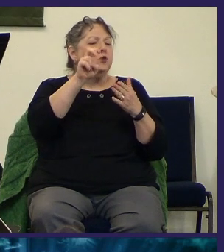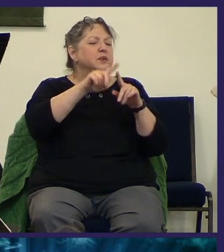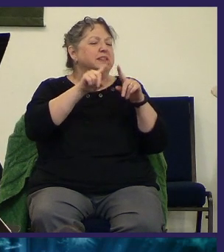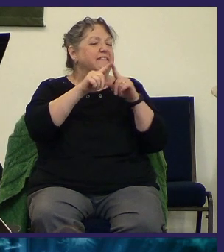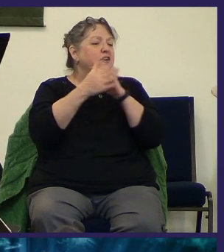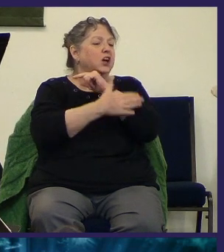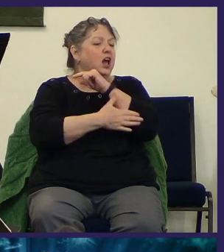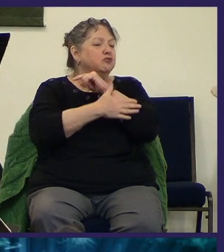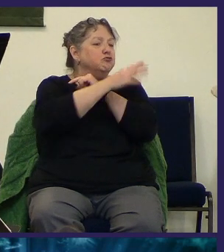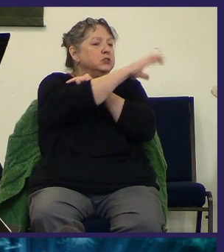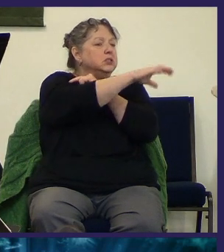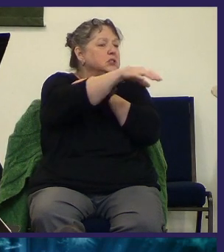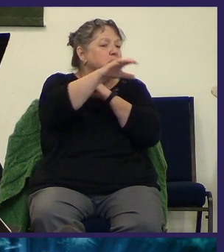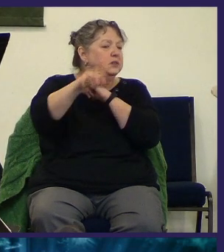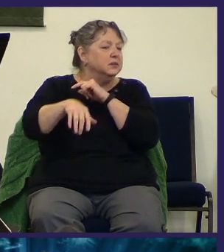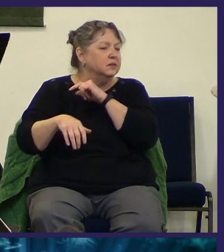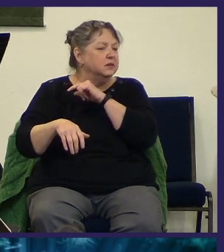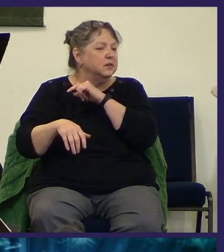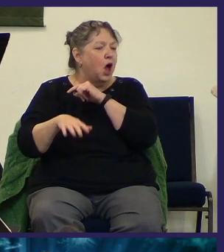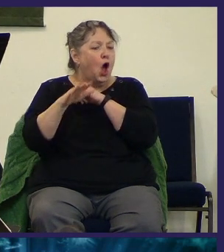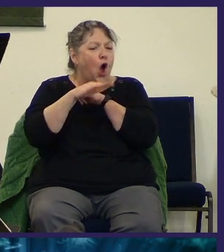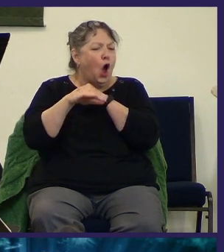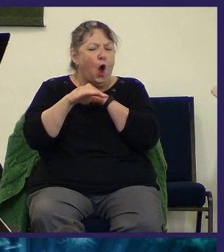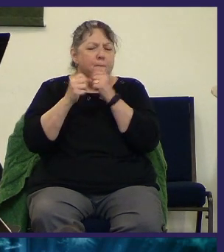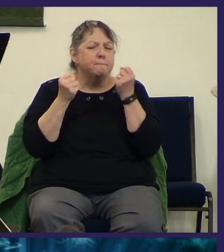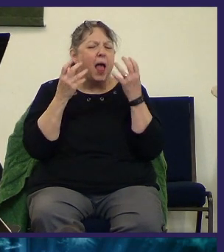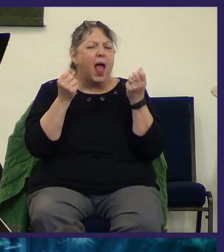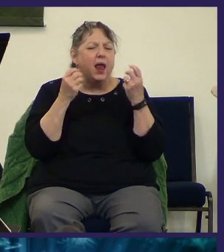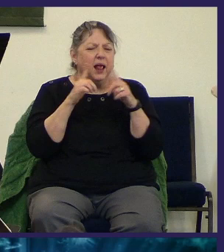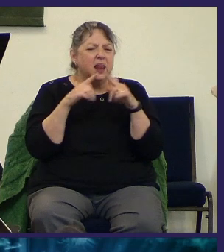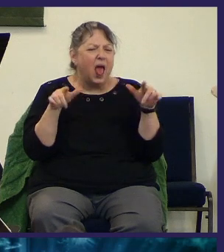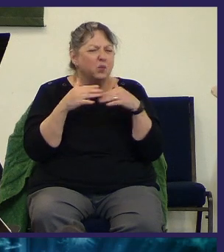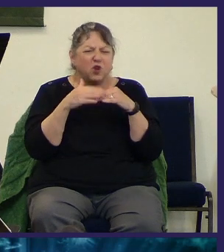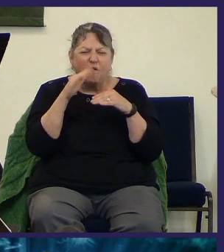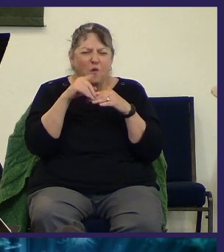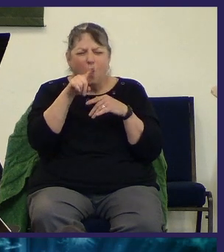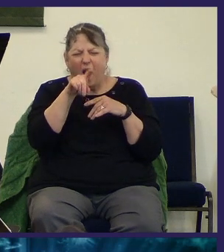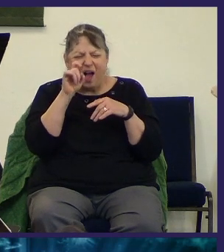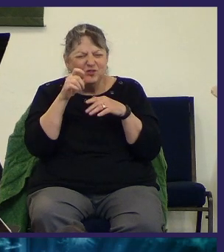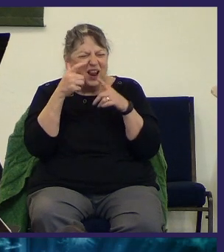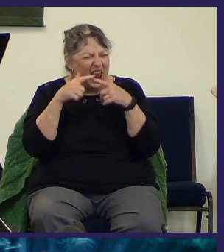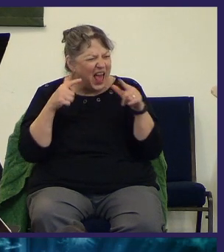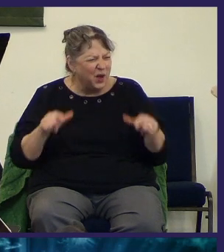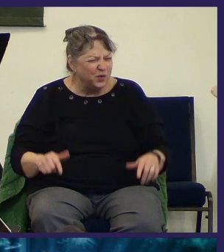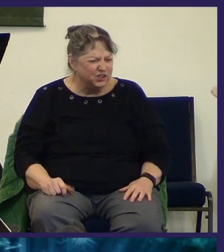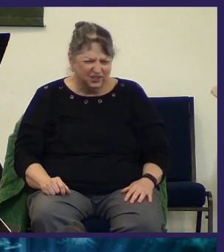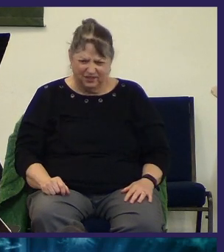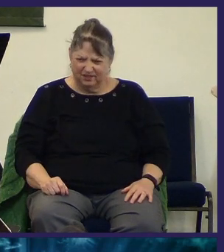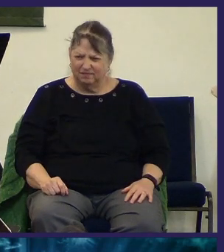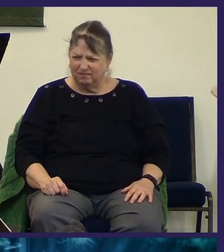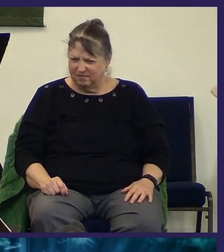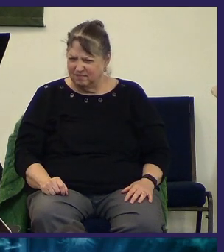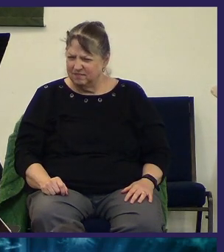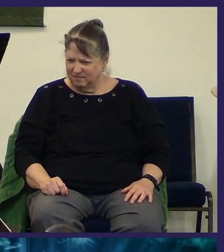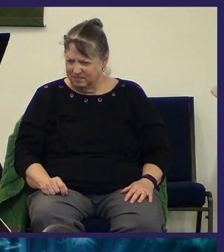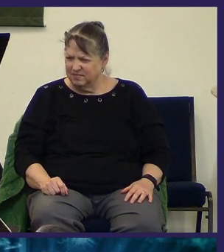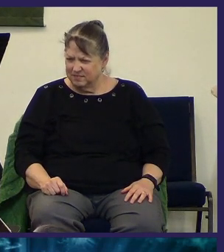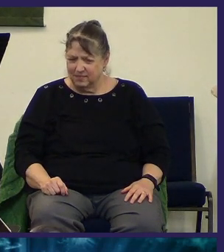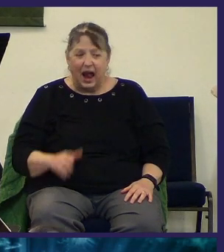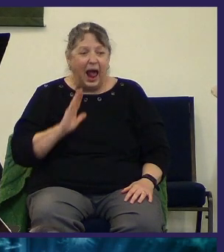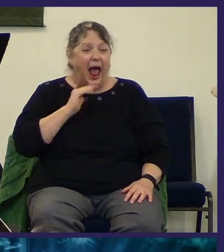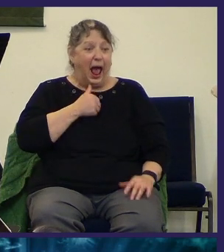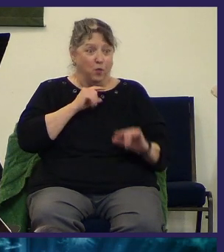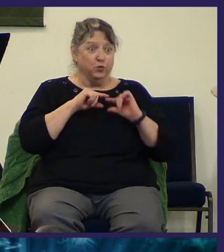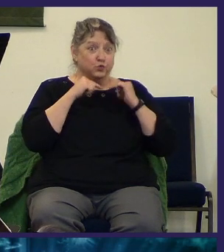we're all working at the same goal is to lead others to christ gideons come from churches just like this one